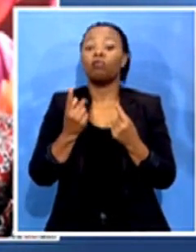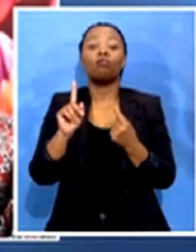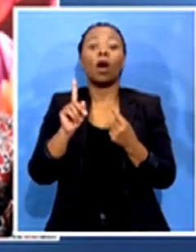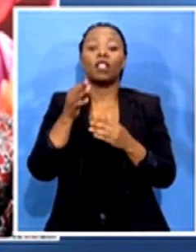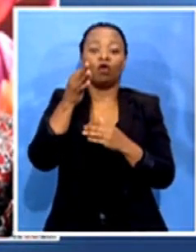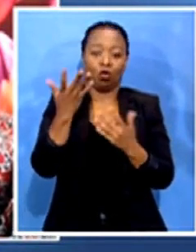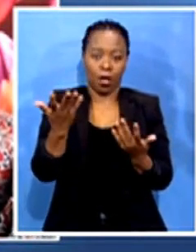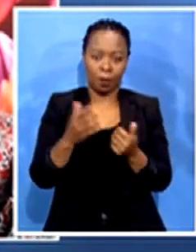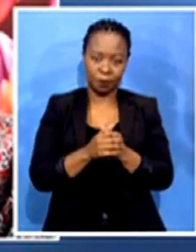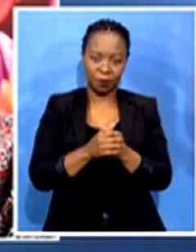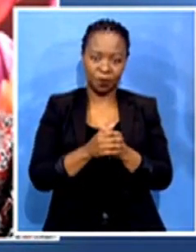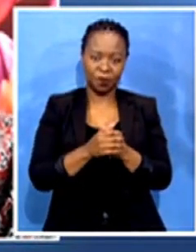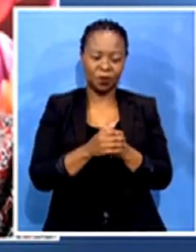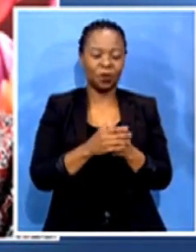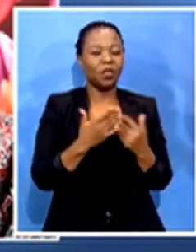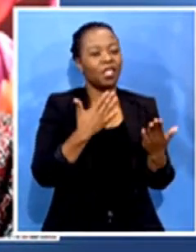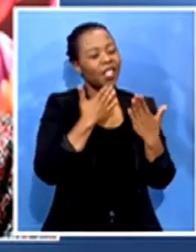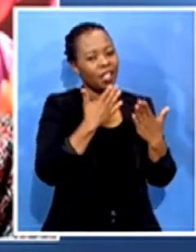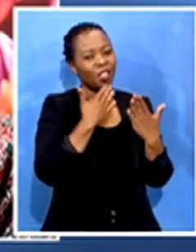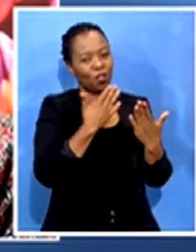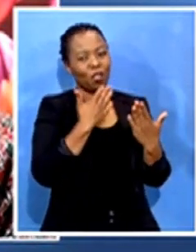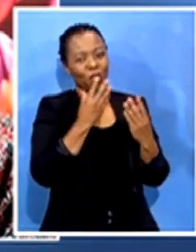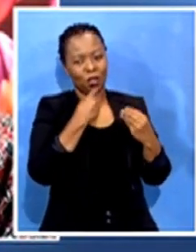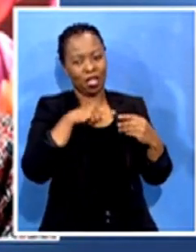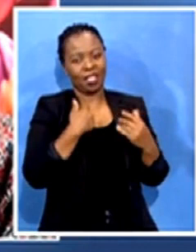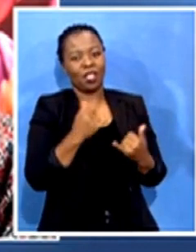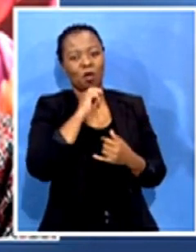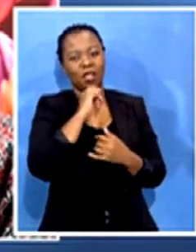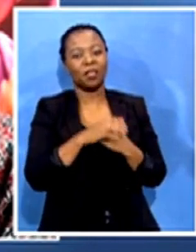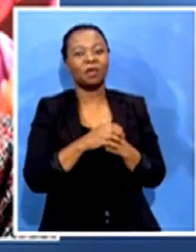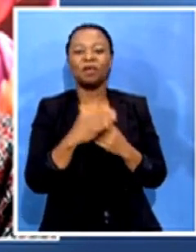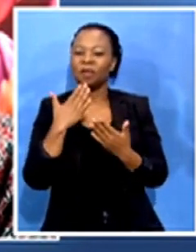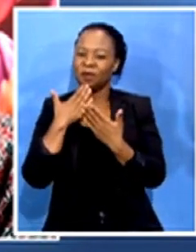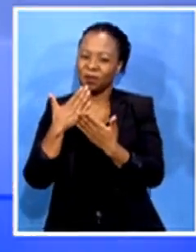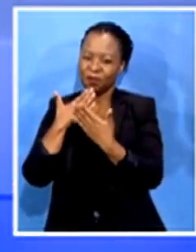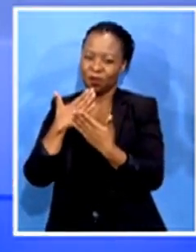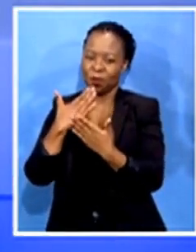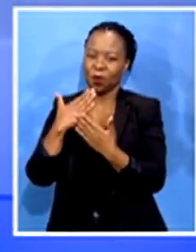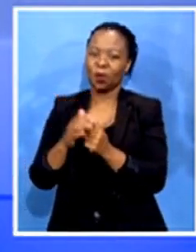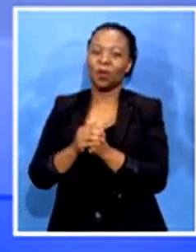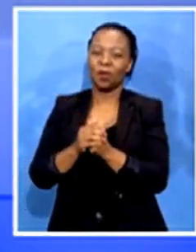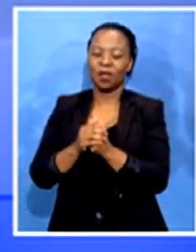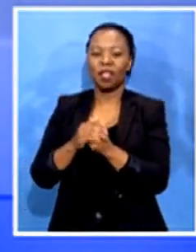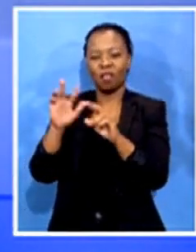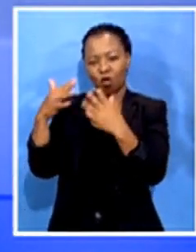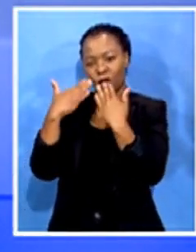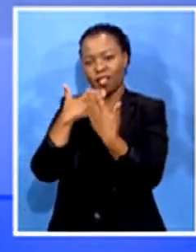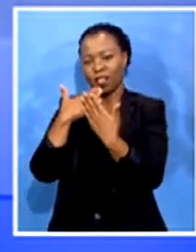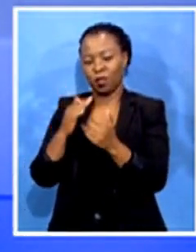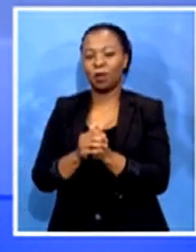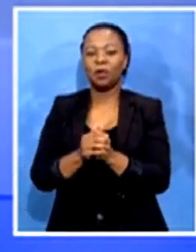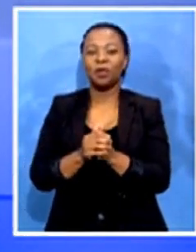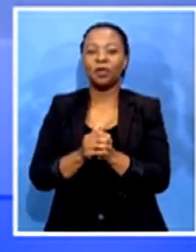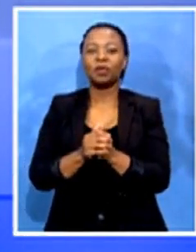morning. Thank you, Desiree. Thank you to you, and thanks to the viewers. Busi Memela is the